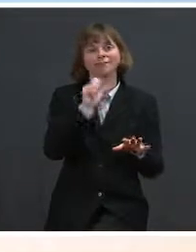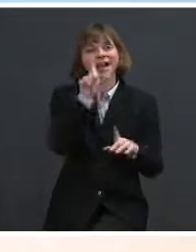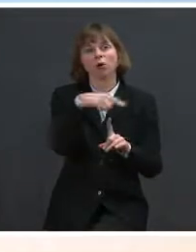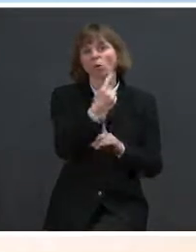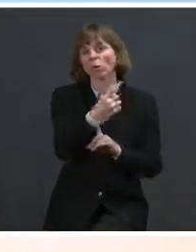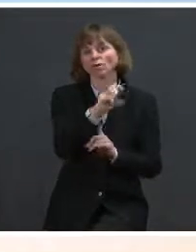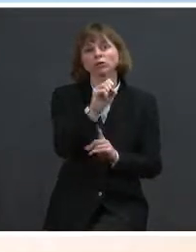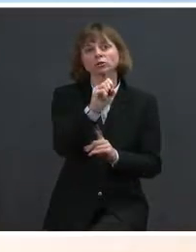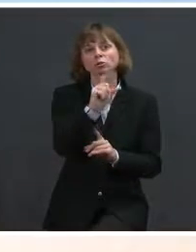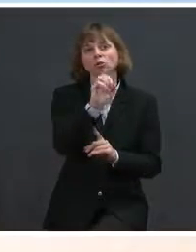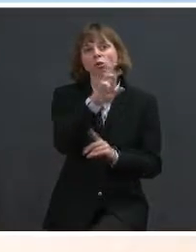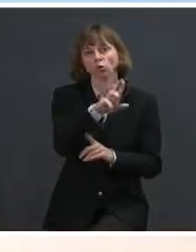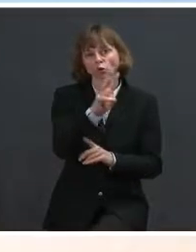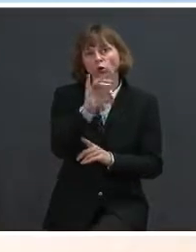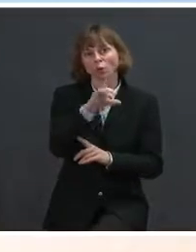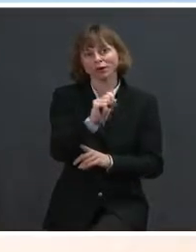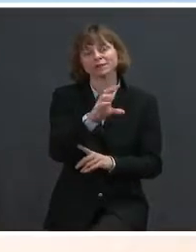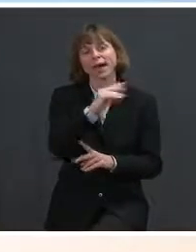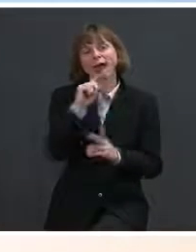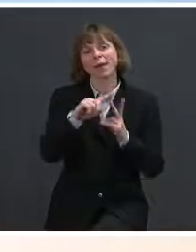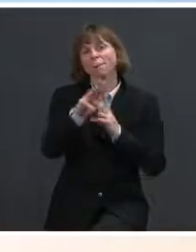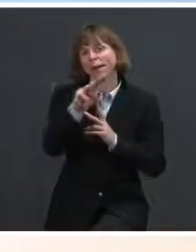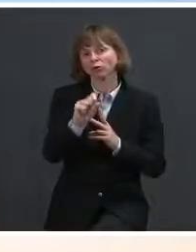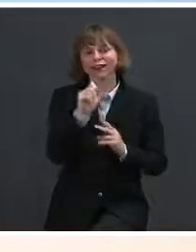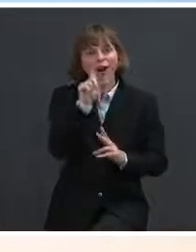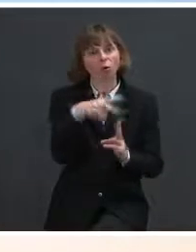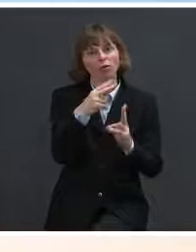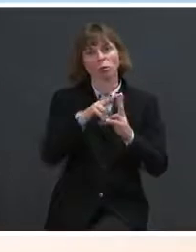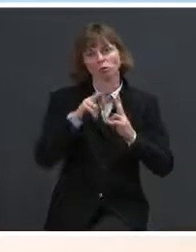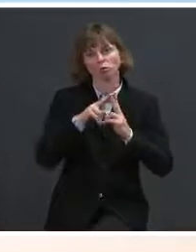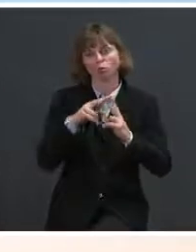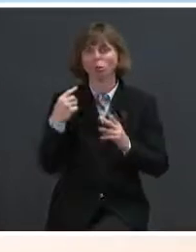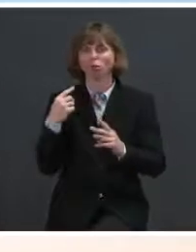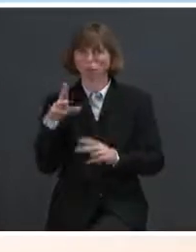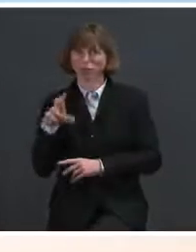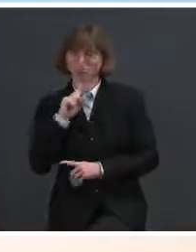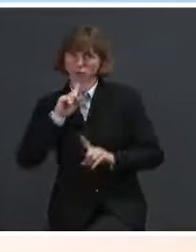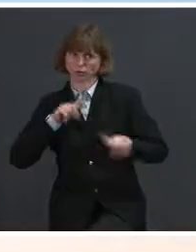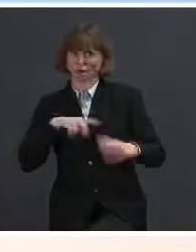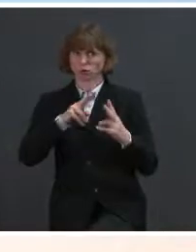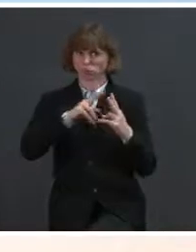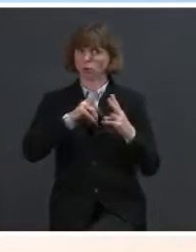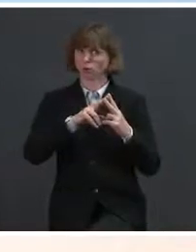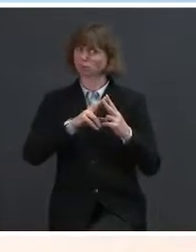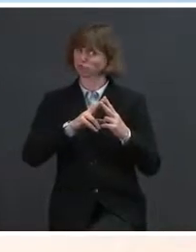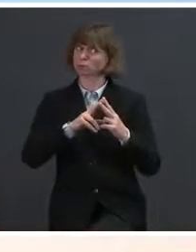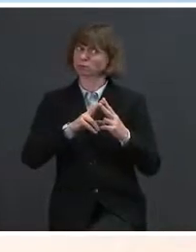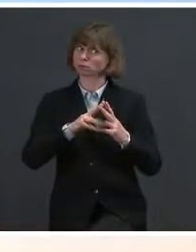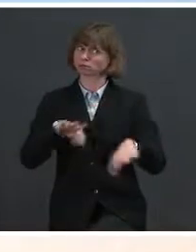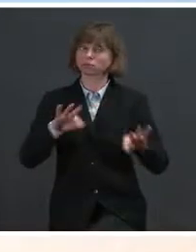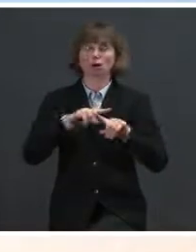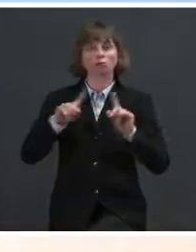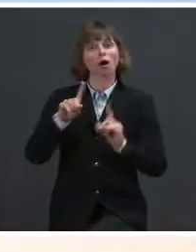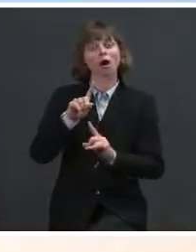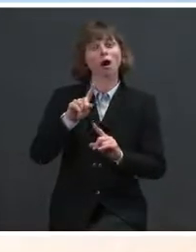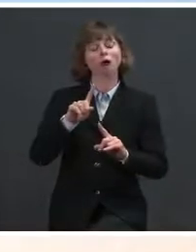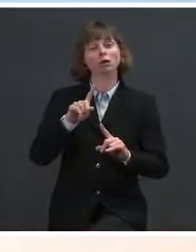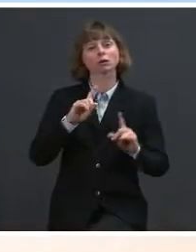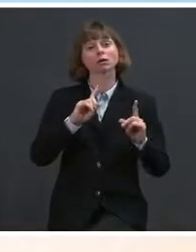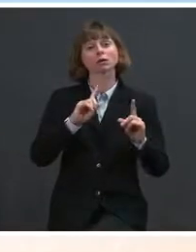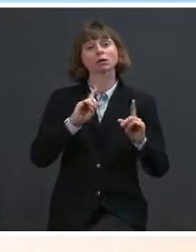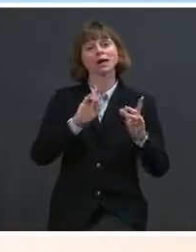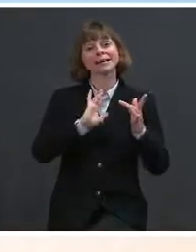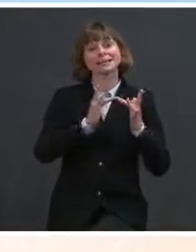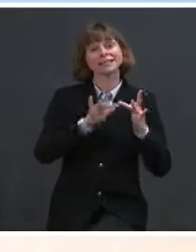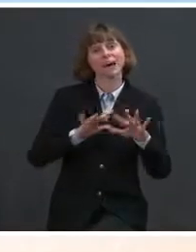both of which the United States is responding to with urgency, but also cyber attacks that have hit Japan,